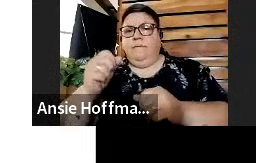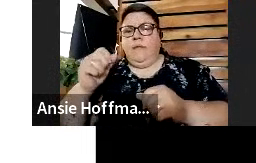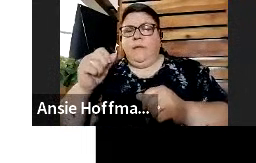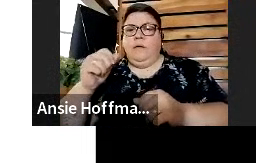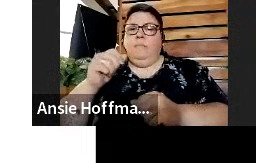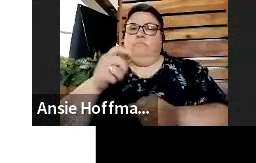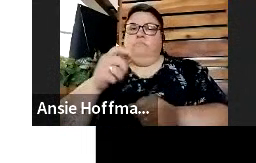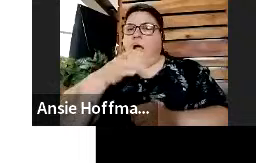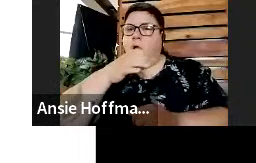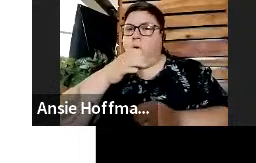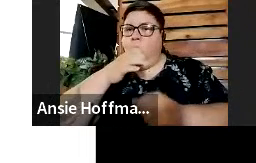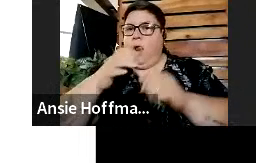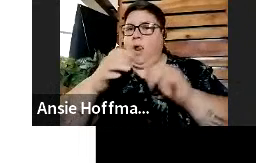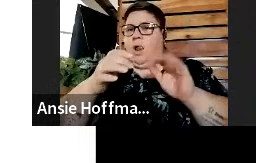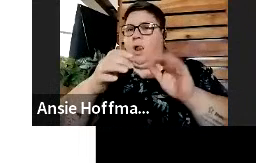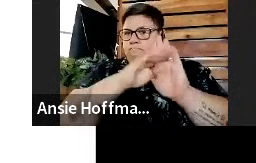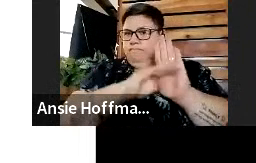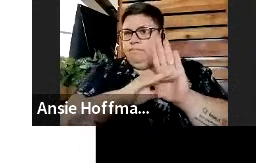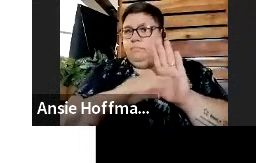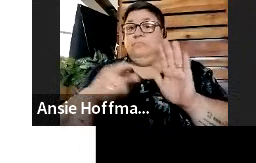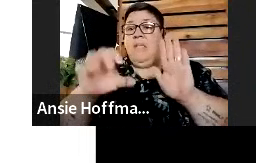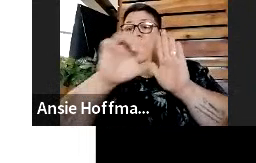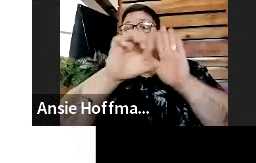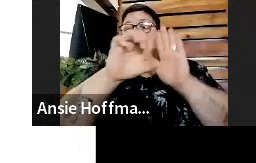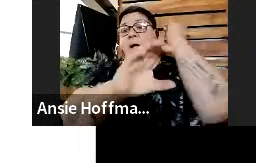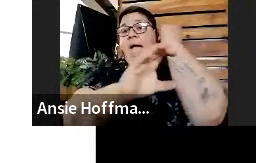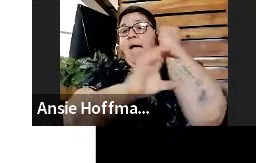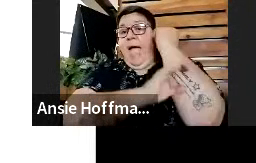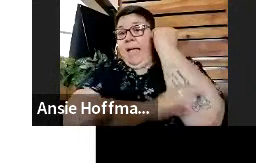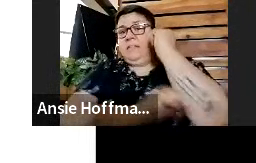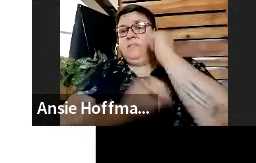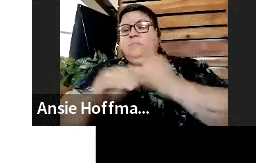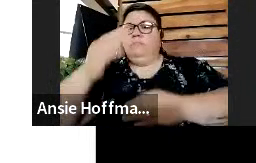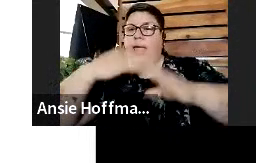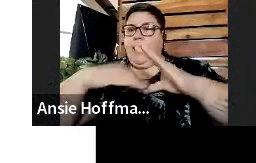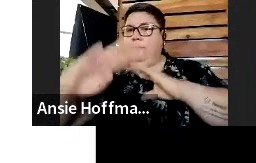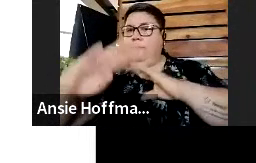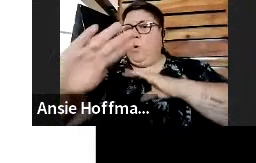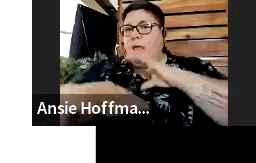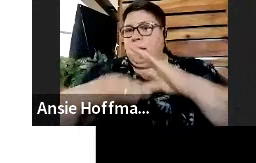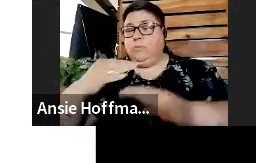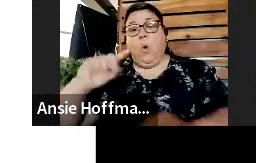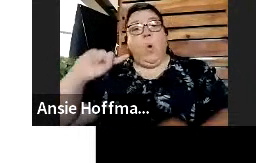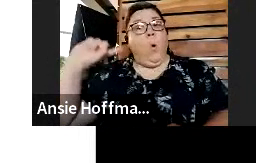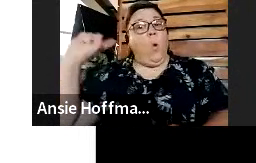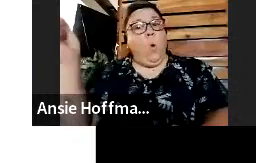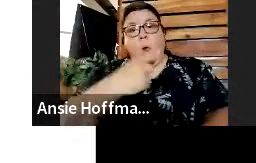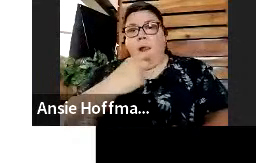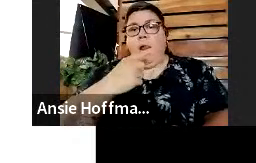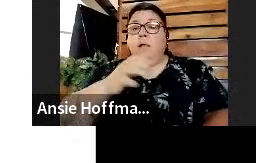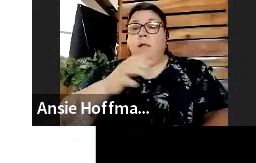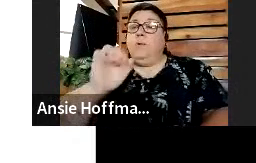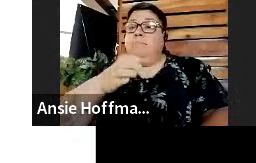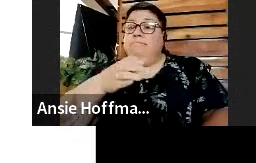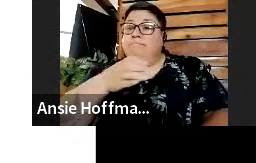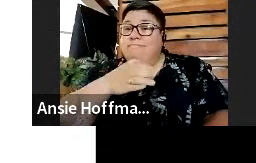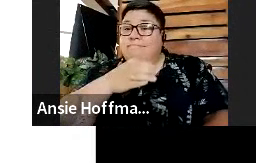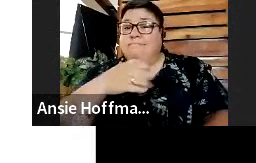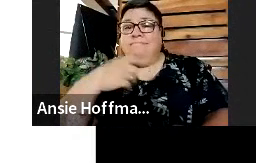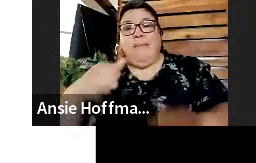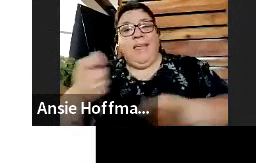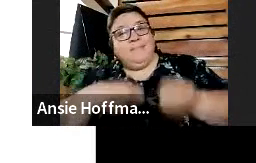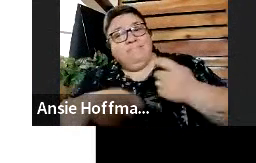Act, first-time importers and exporters, all manufacturers of alcoholic beverages require a